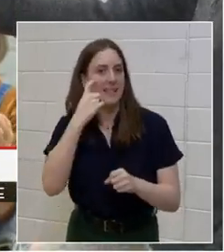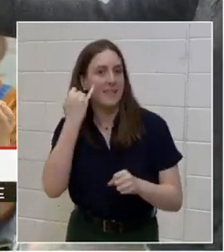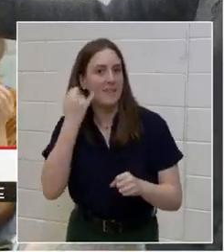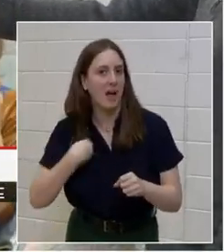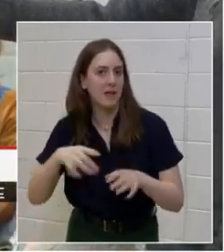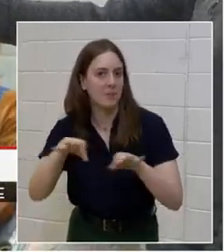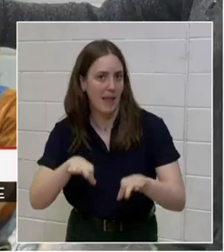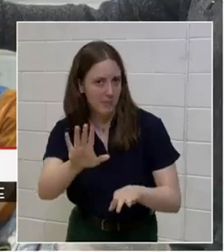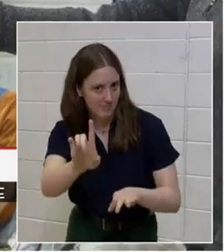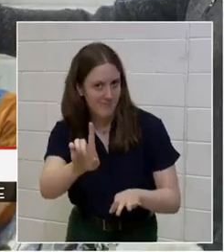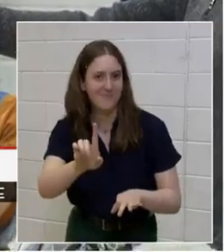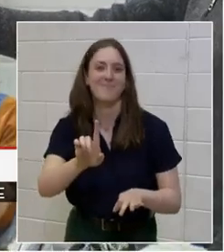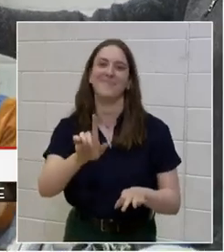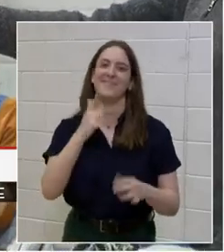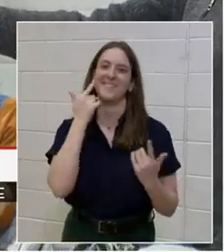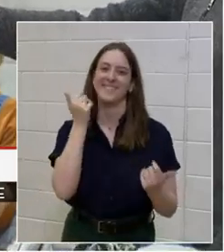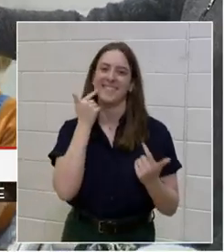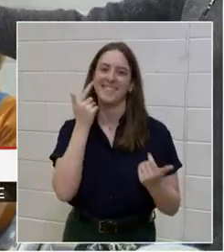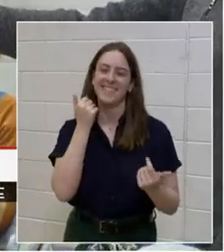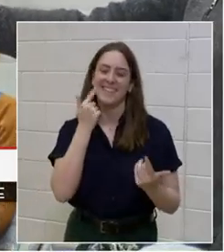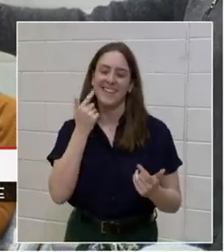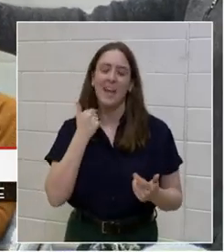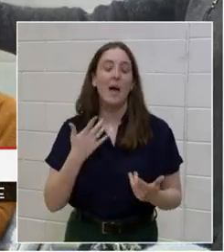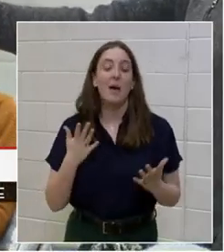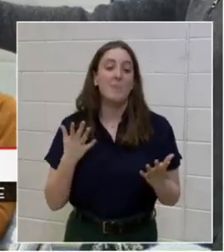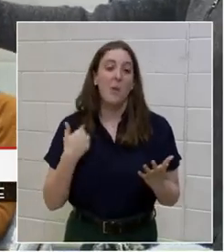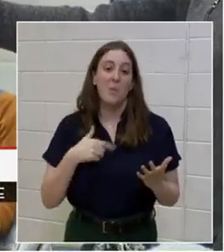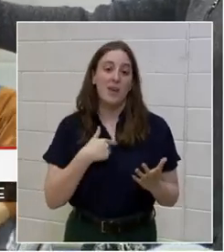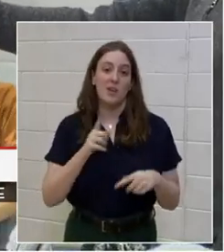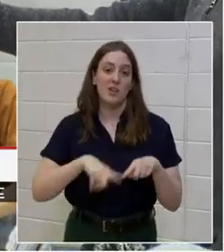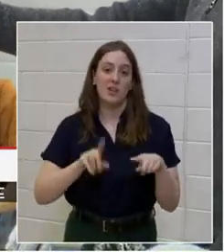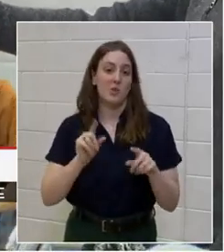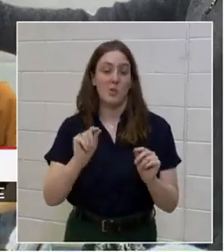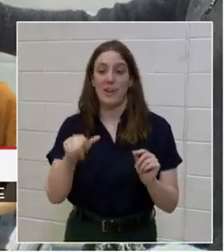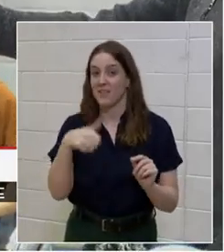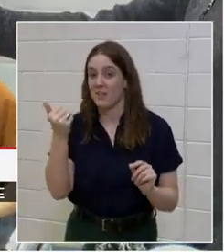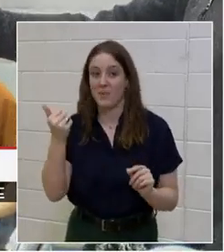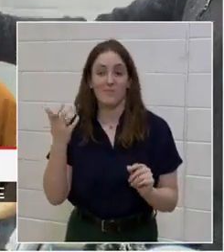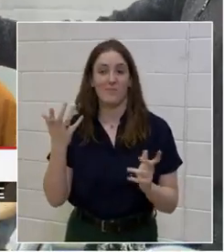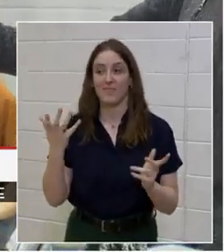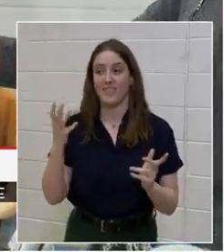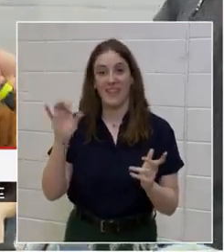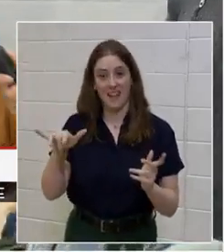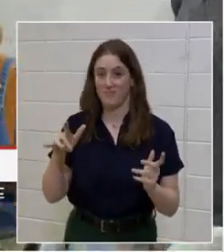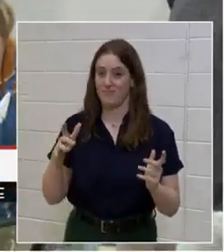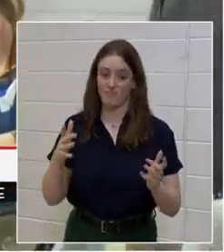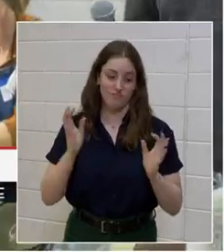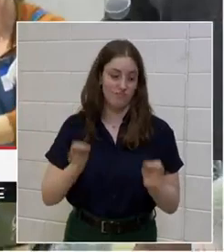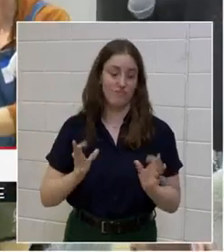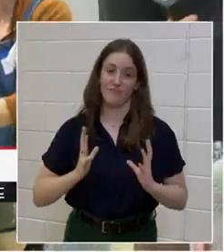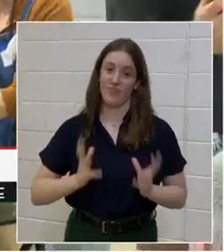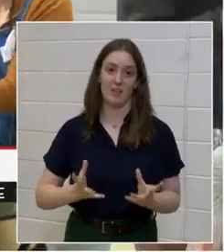Other than that, we couldn't do anything else, and that's how we came up with our $90.